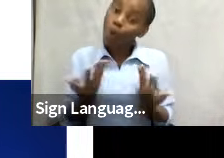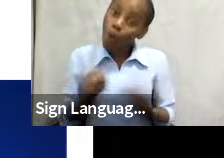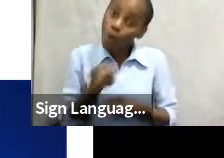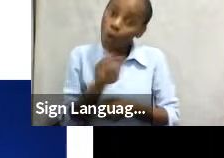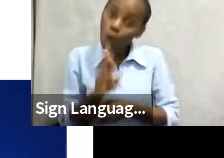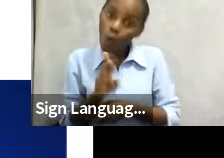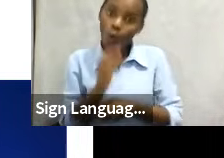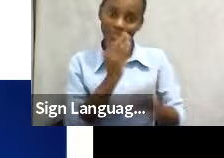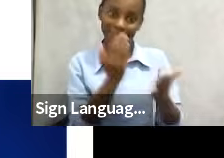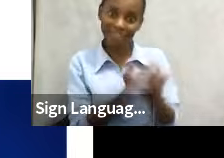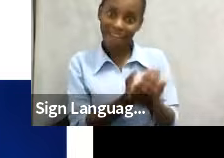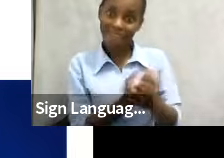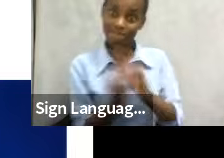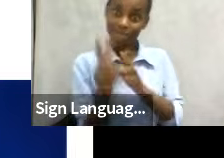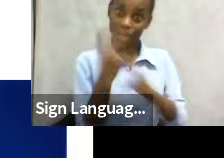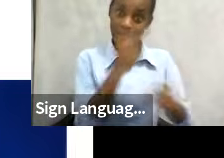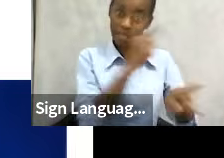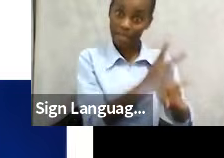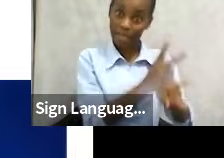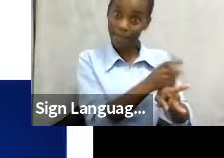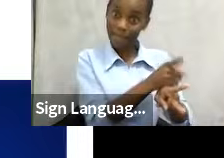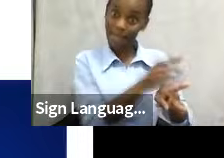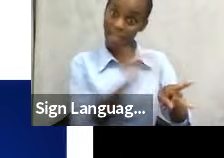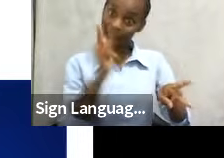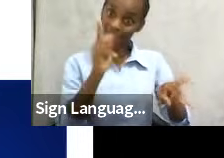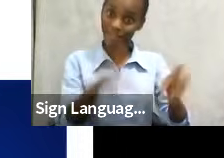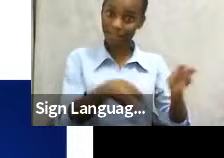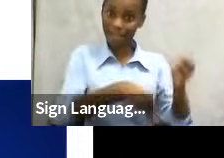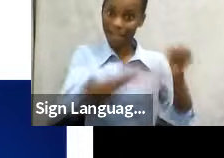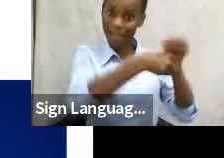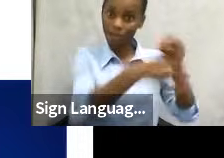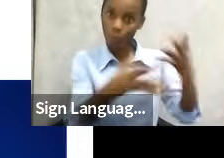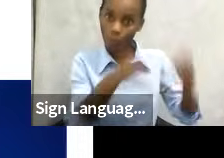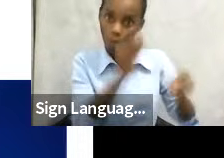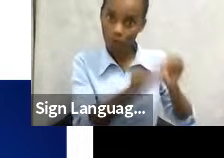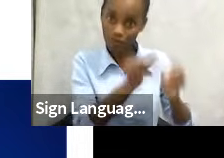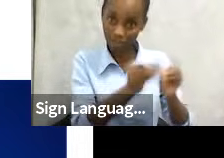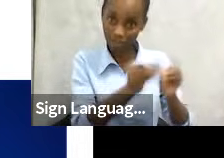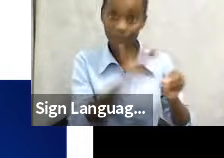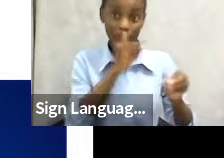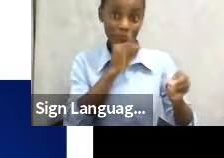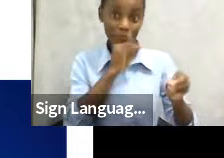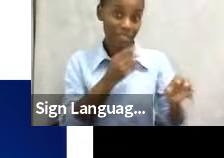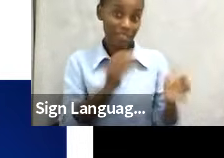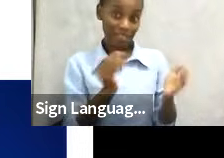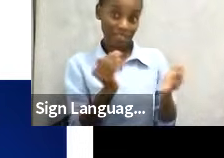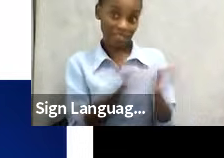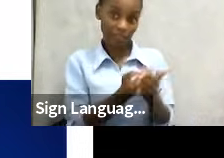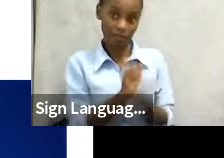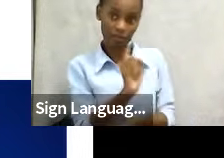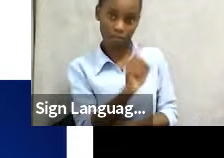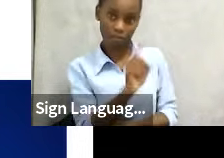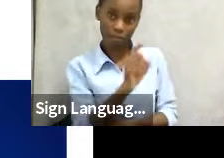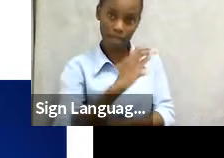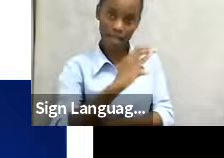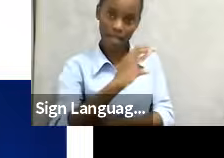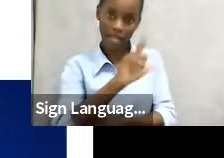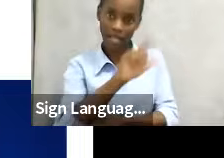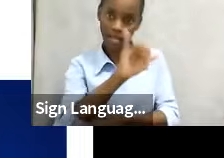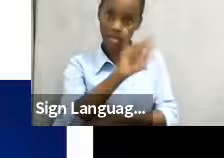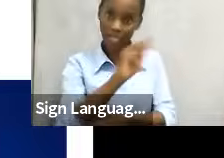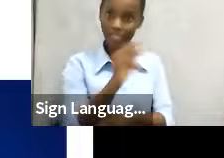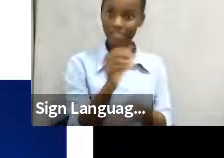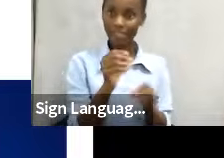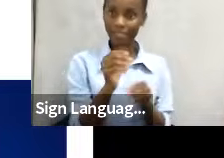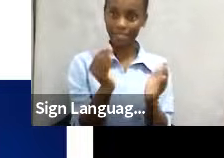it again. To save the return, click Save. Remember that if you click Save, your